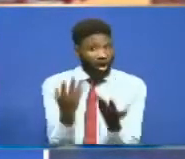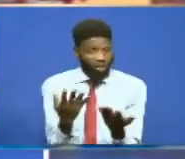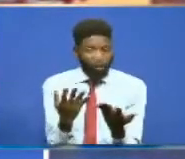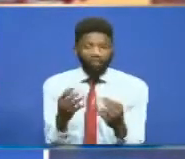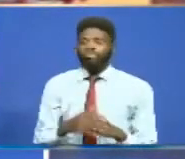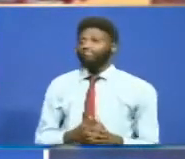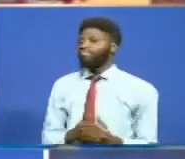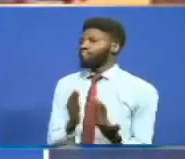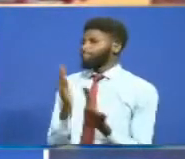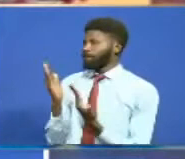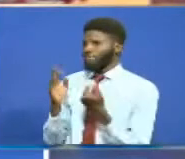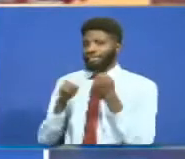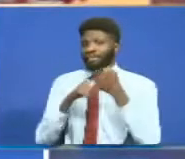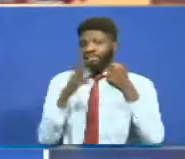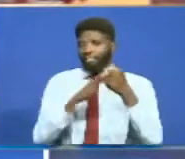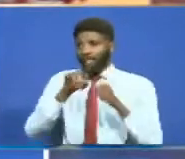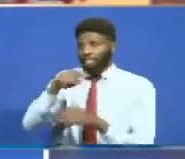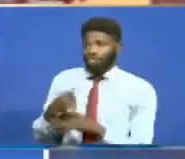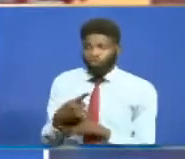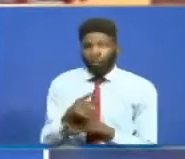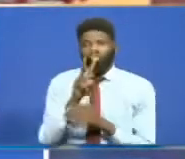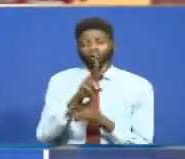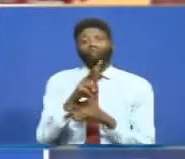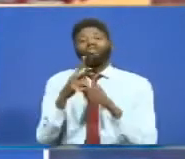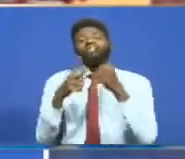country to